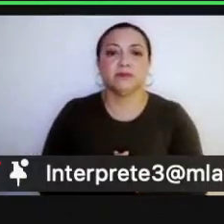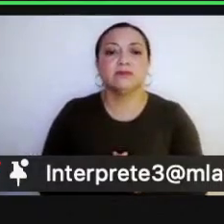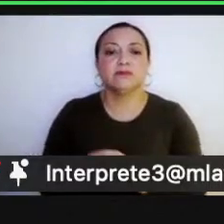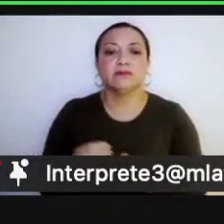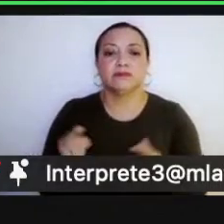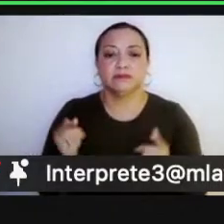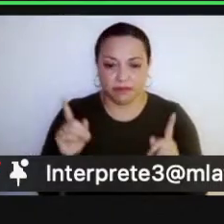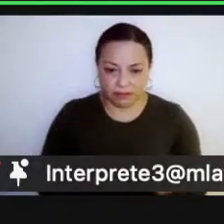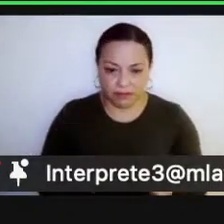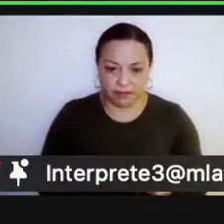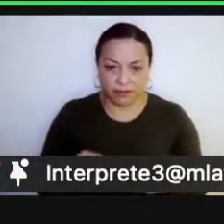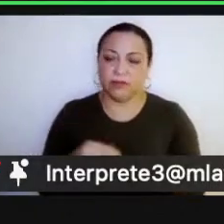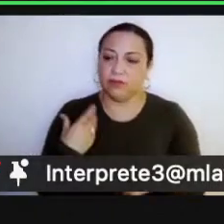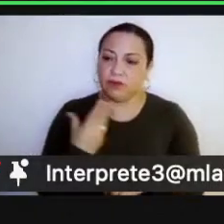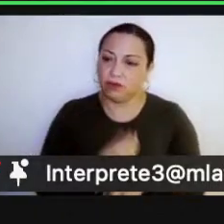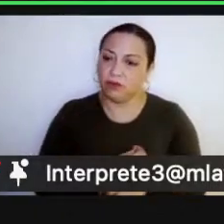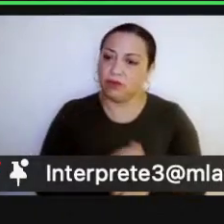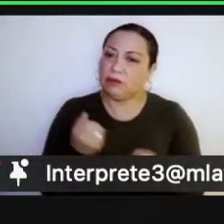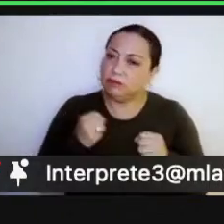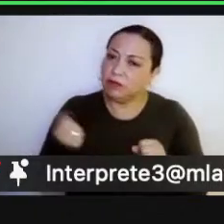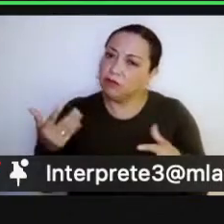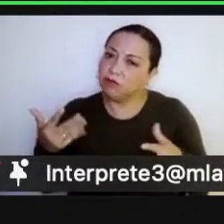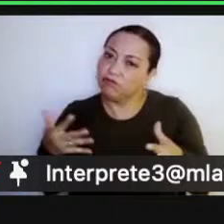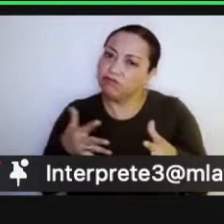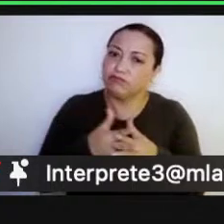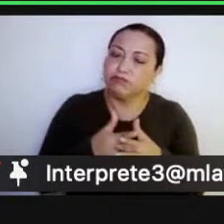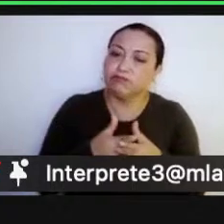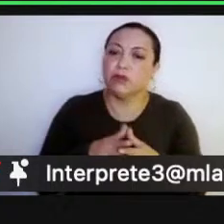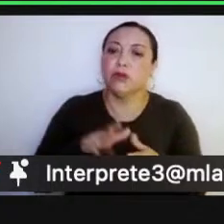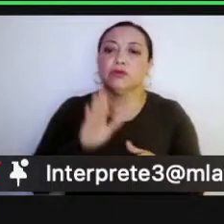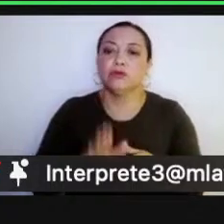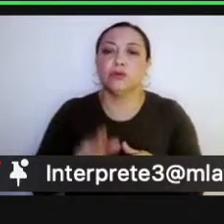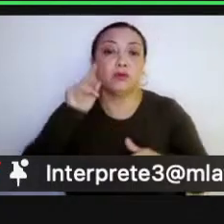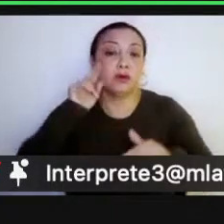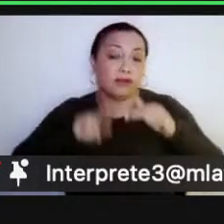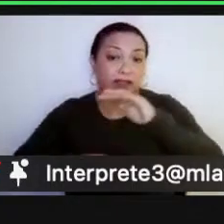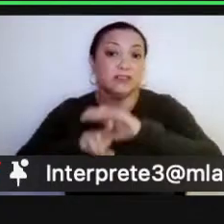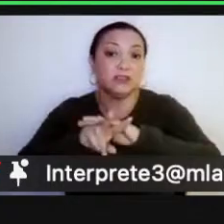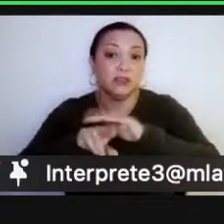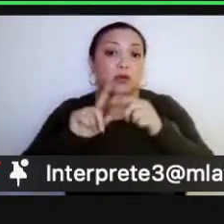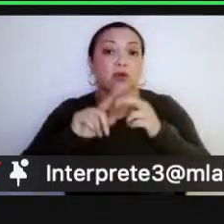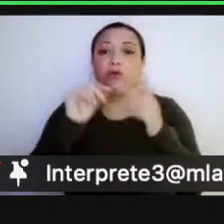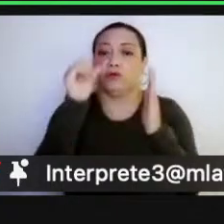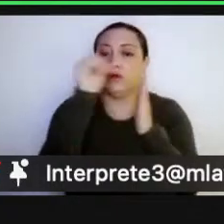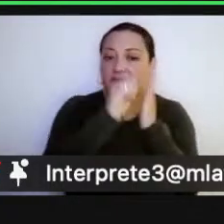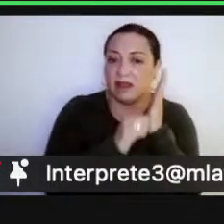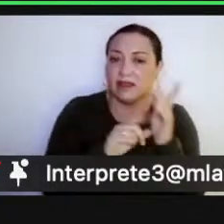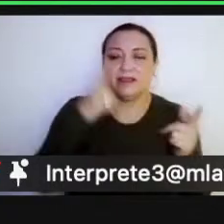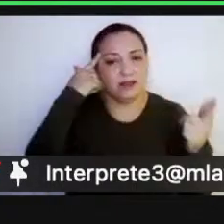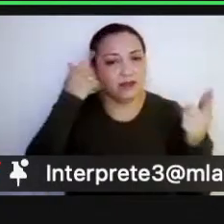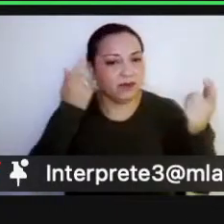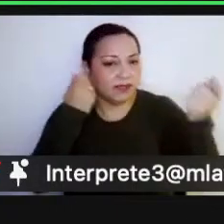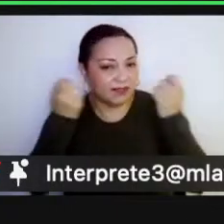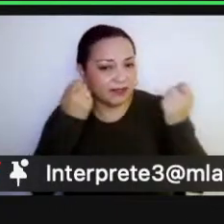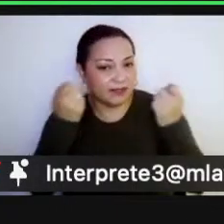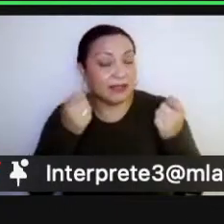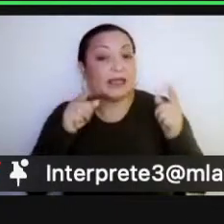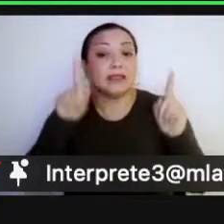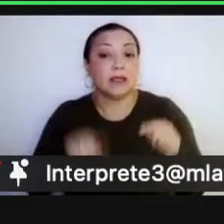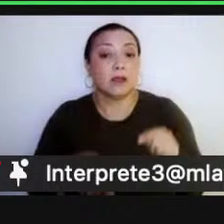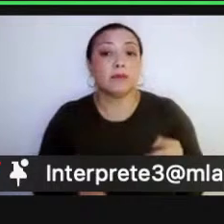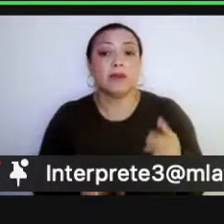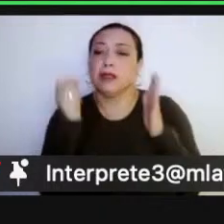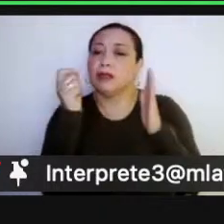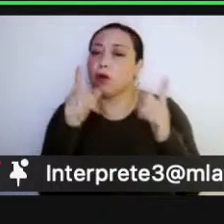and obviously trying to articulate a vision, an agenda, a strategy,